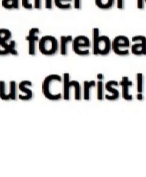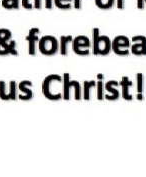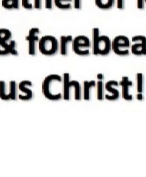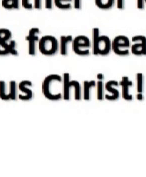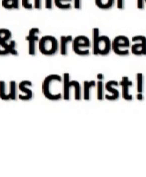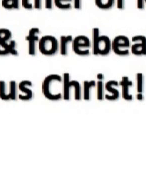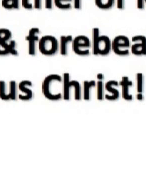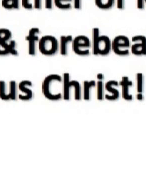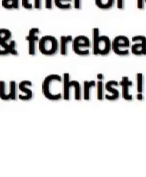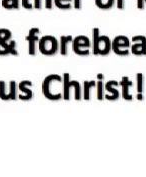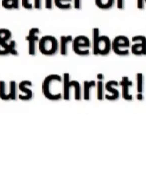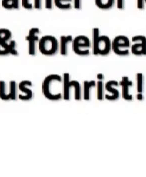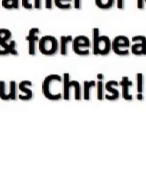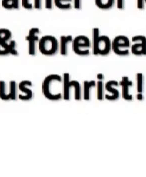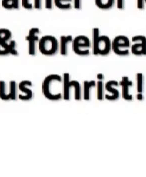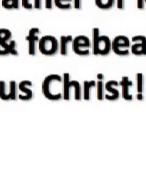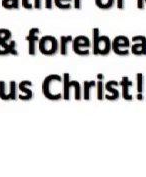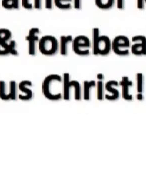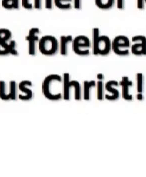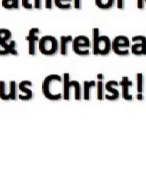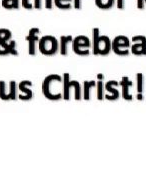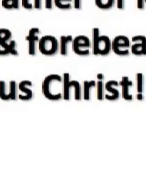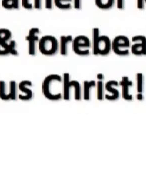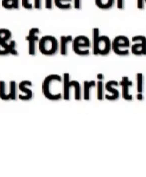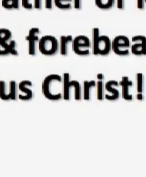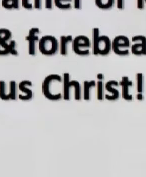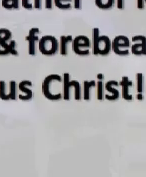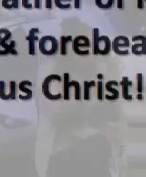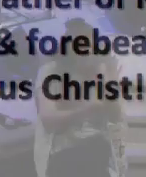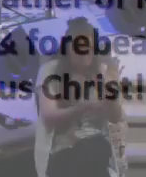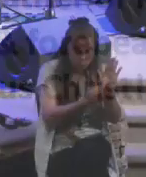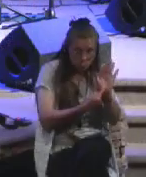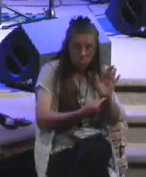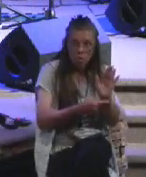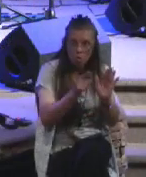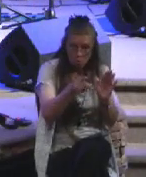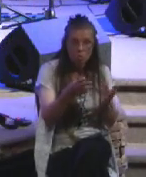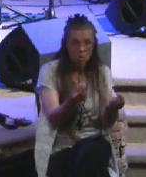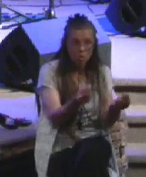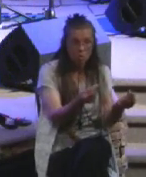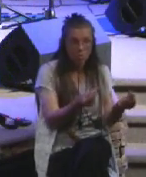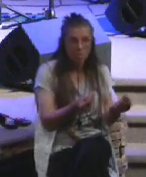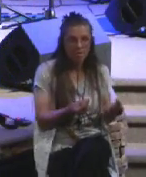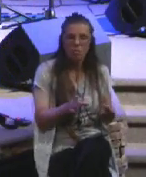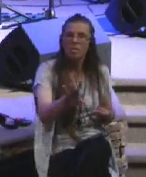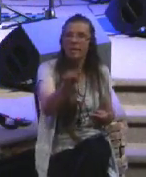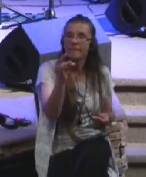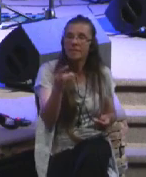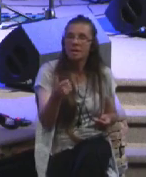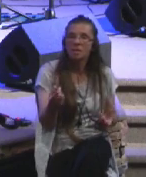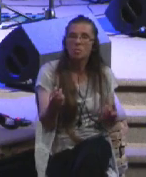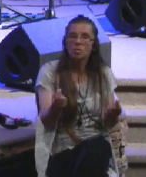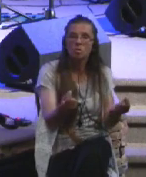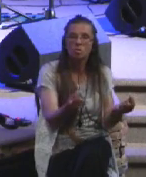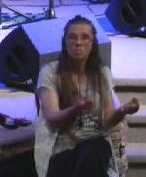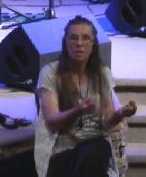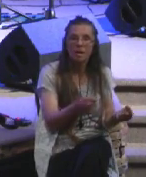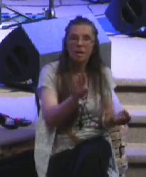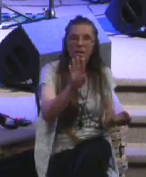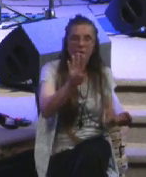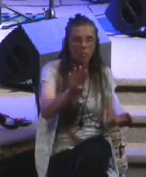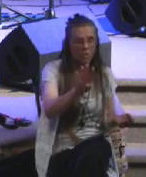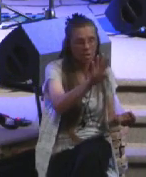found. And this is proven, documented. You could do it yourself. What they find is when you do it by every